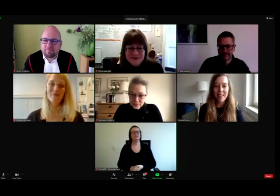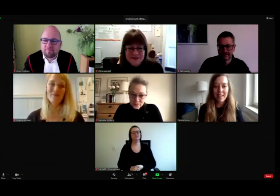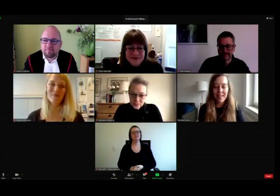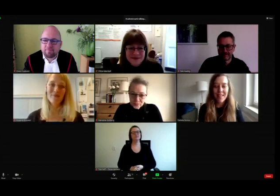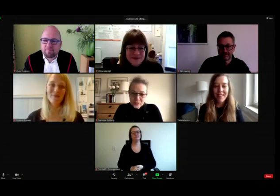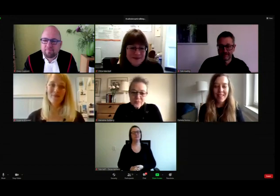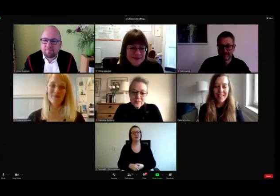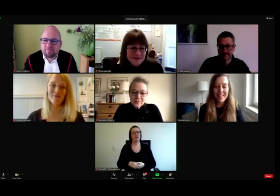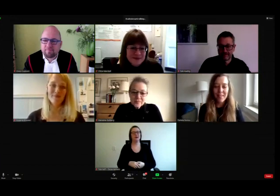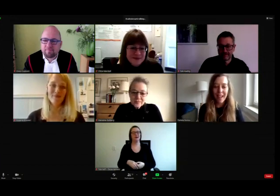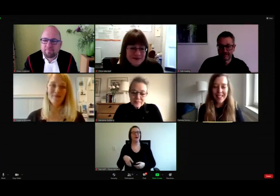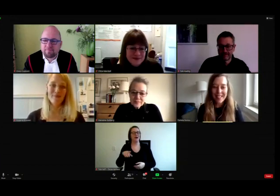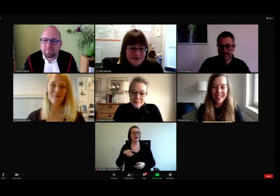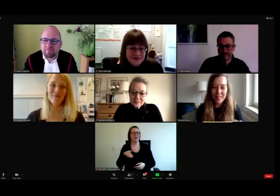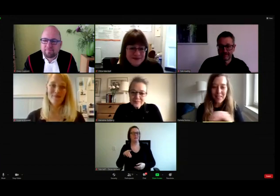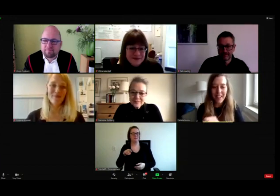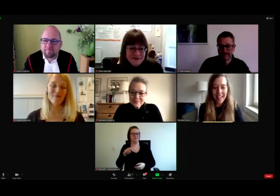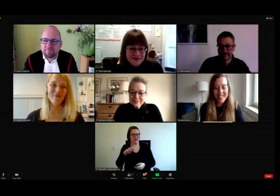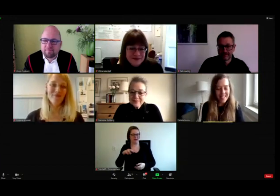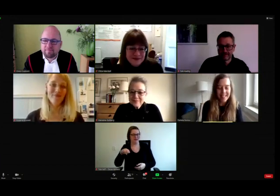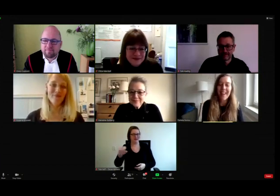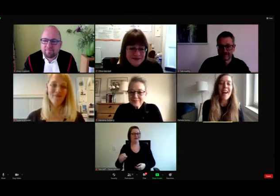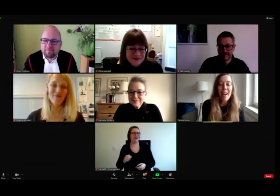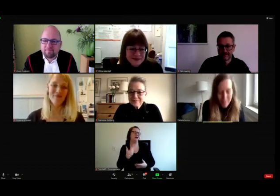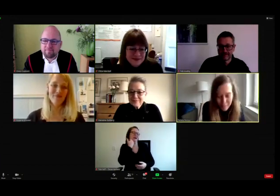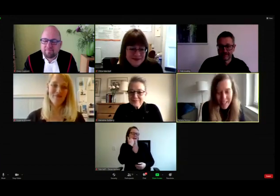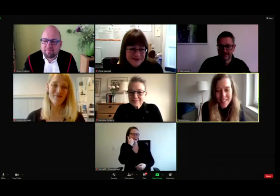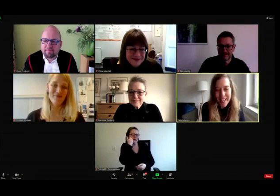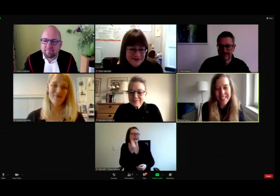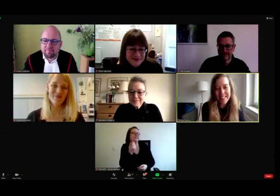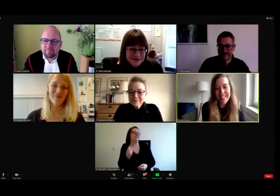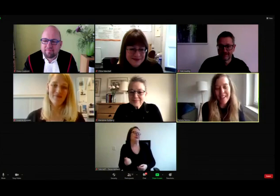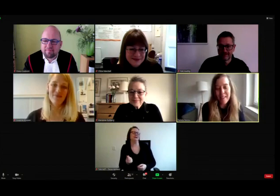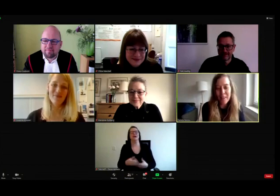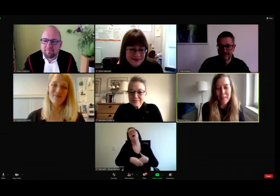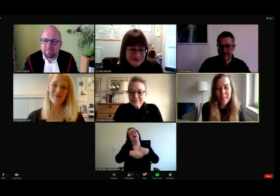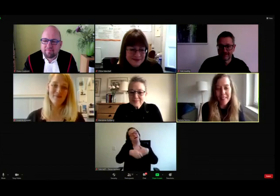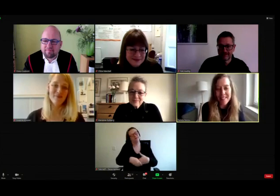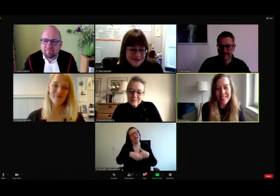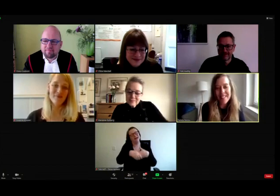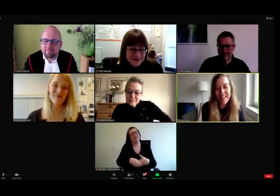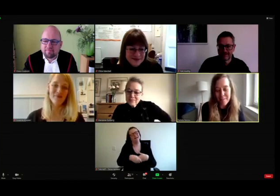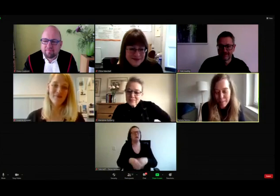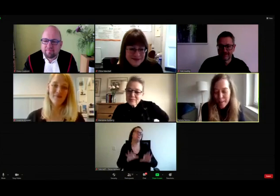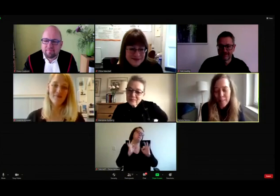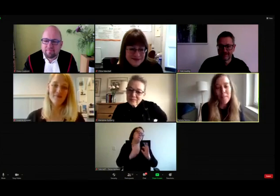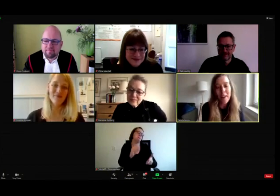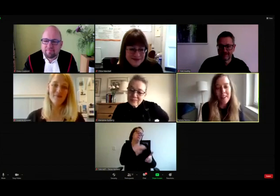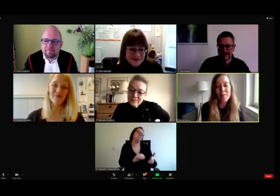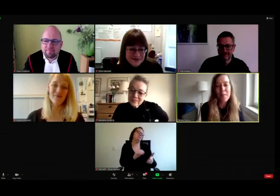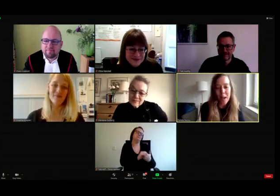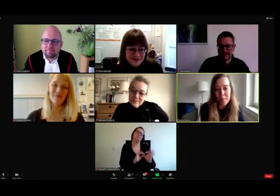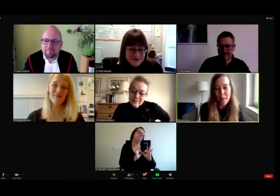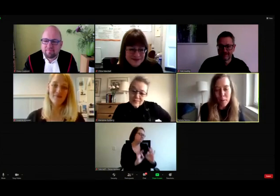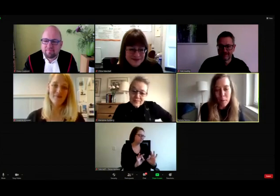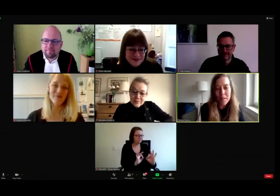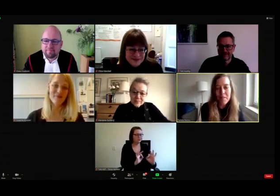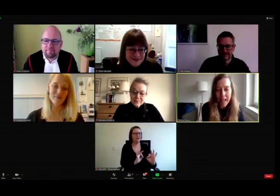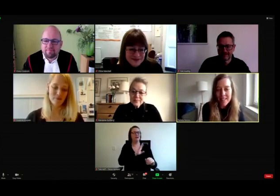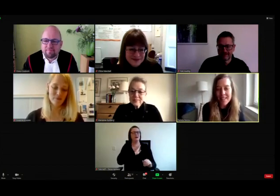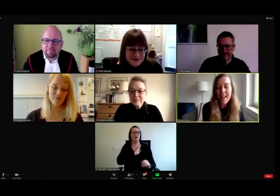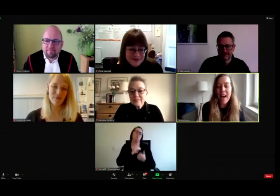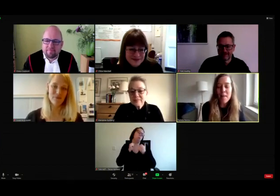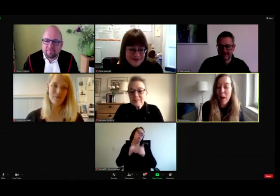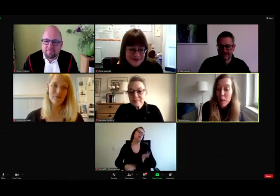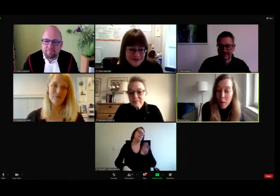Professor Pernes. Dear Francie, liebe Francie, congratulations on a wonderful thesis and a very well